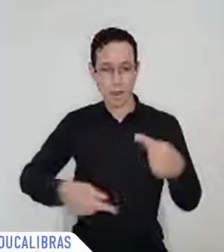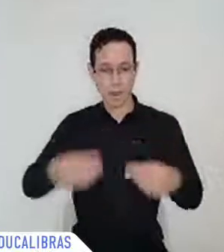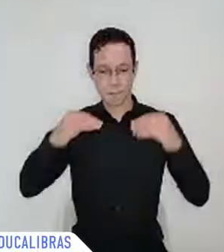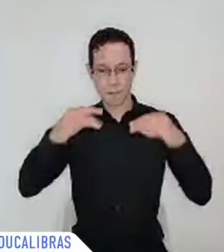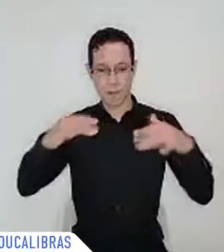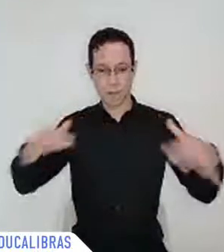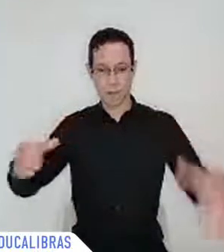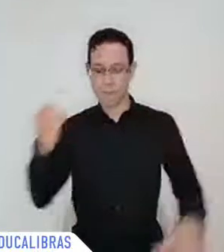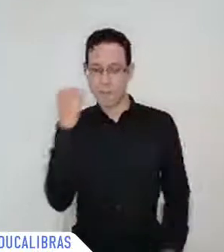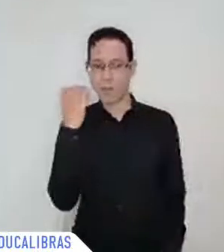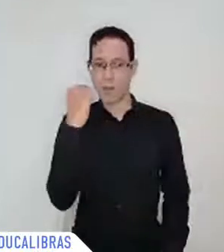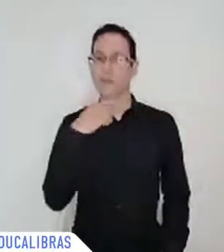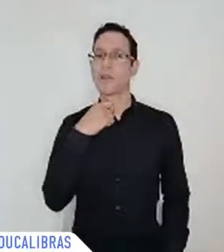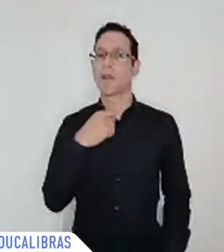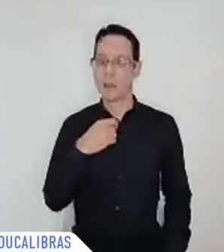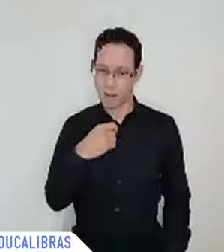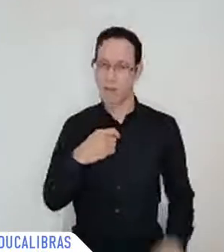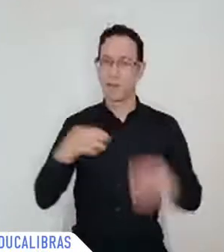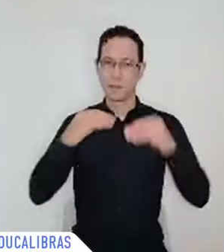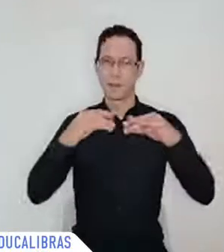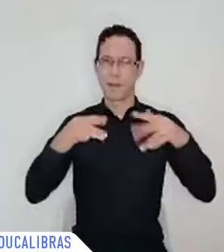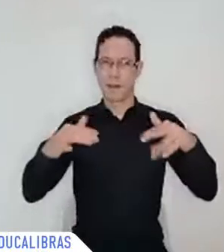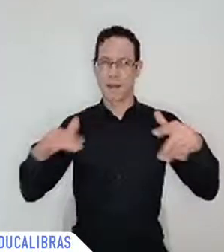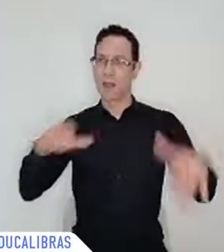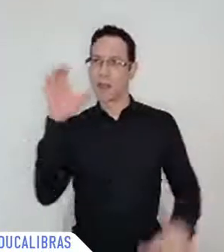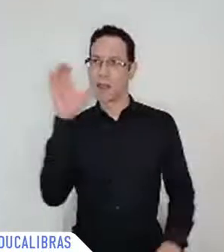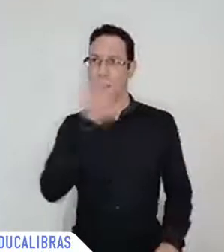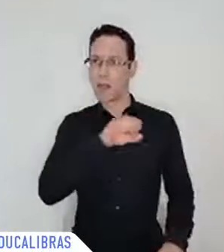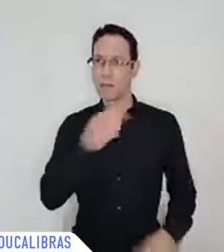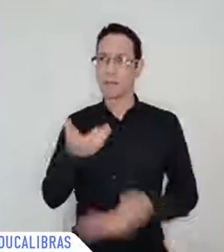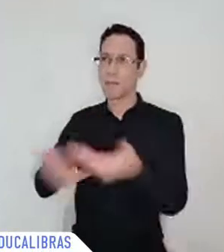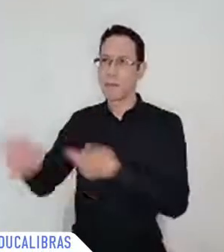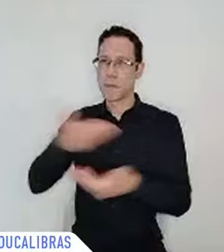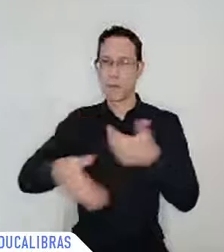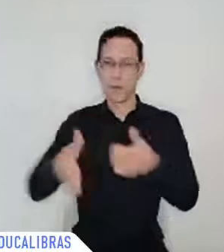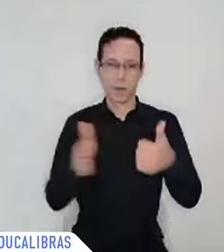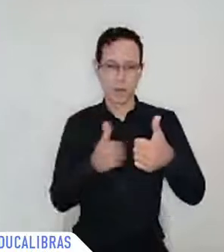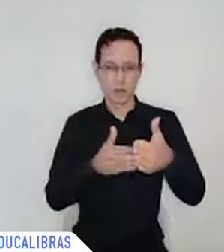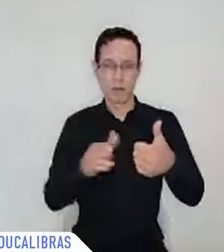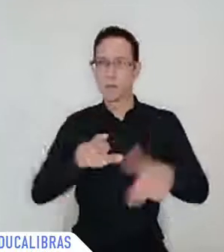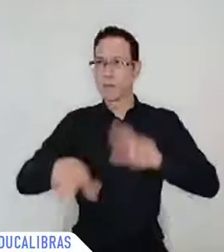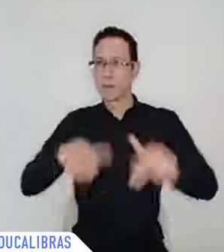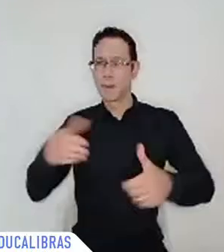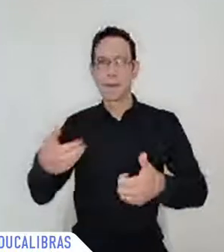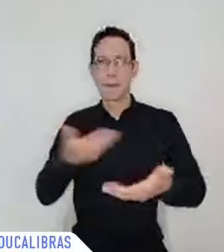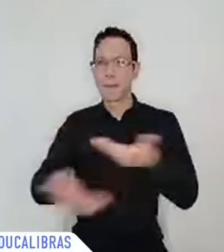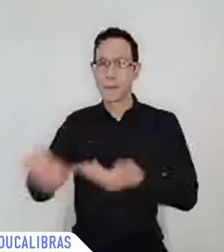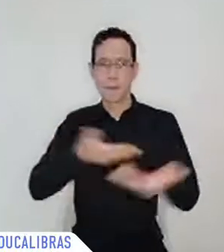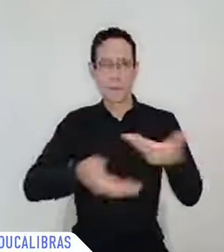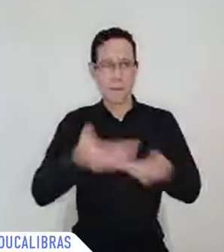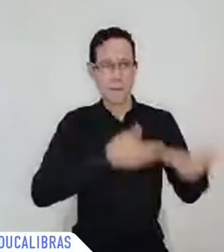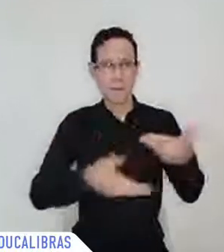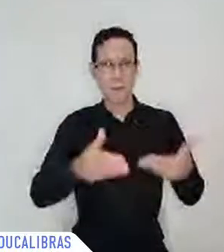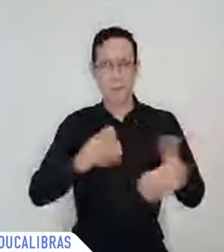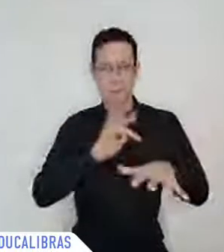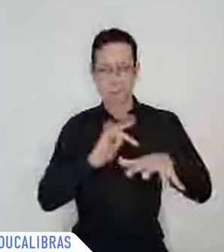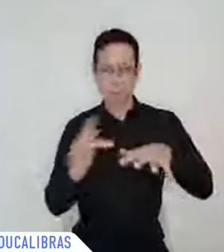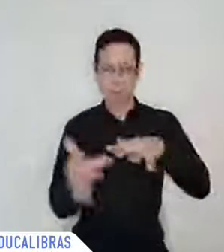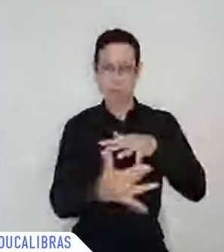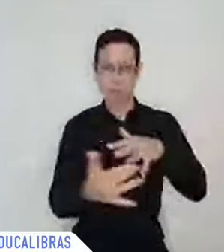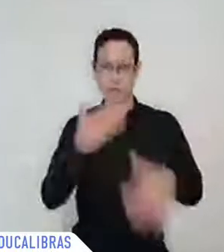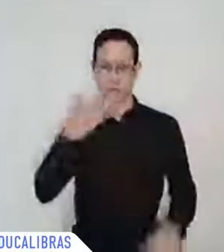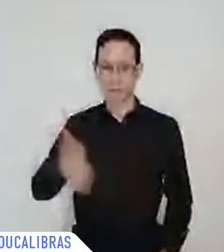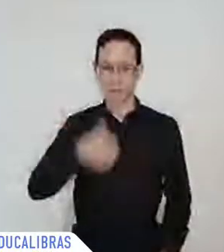And many of them tend to prioritize controversial